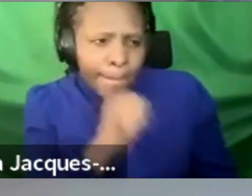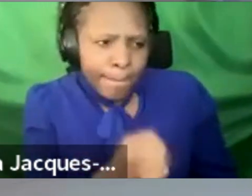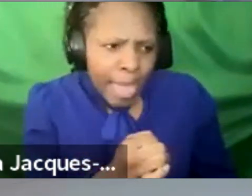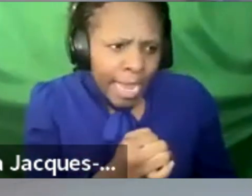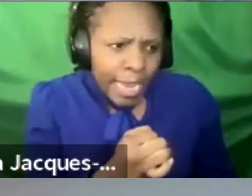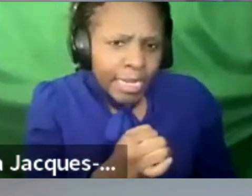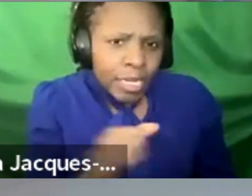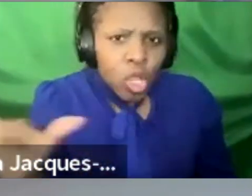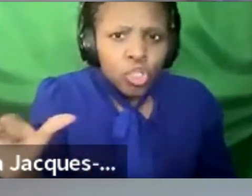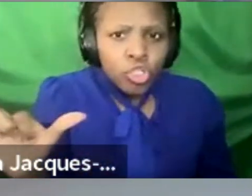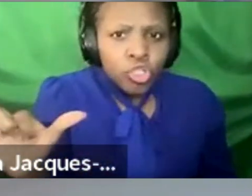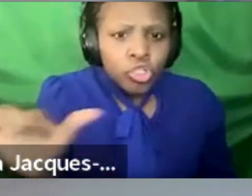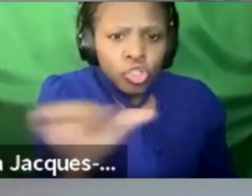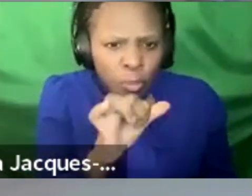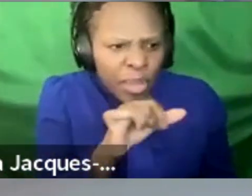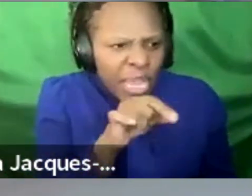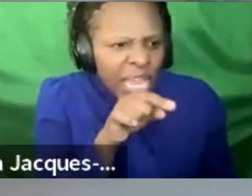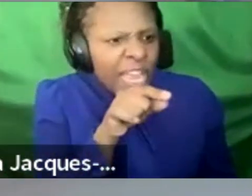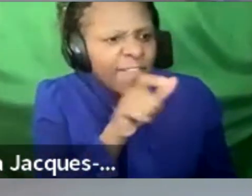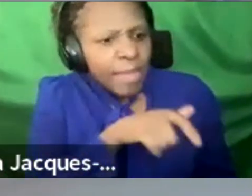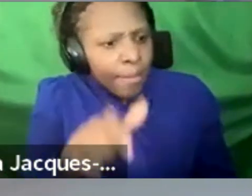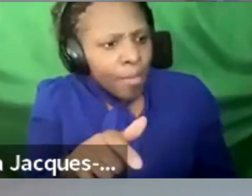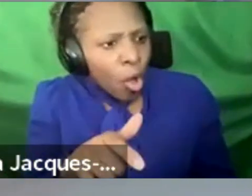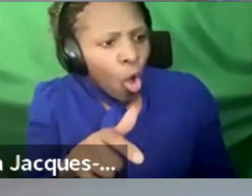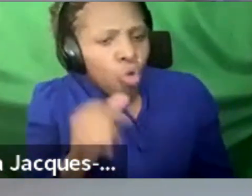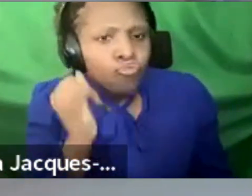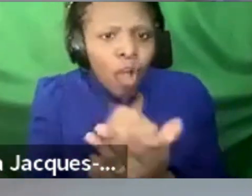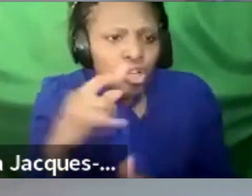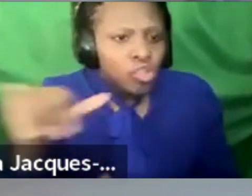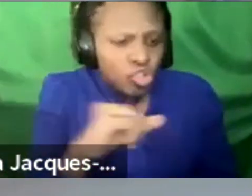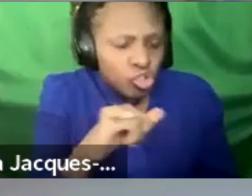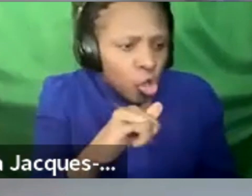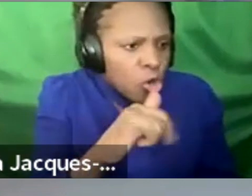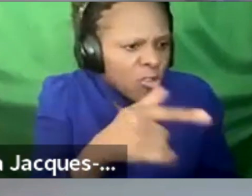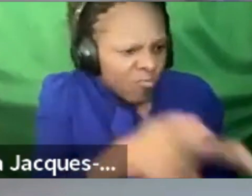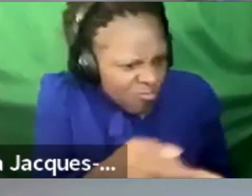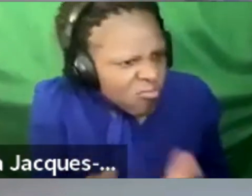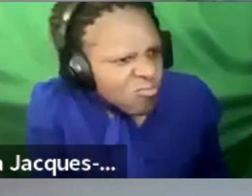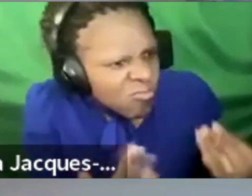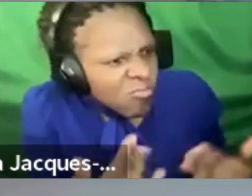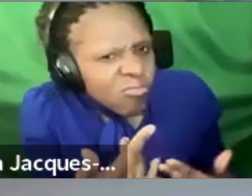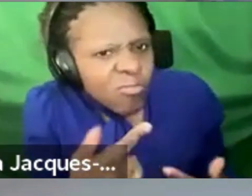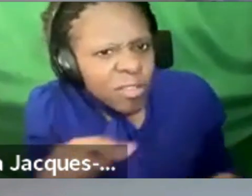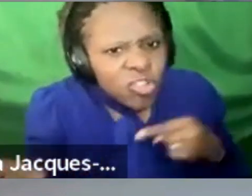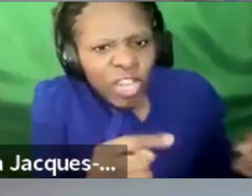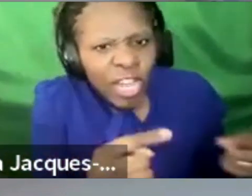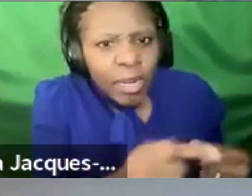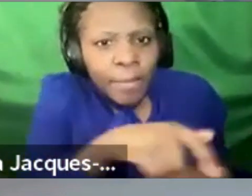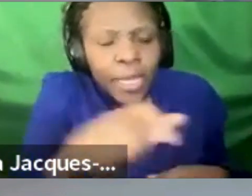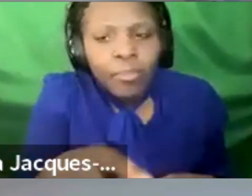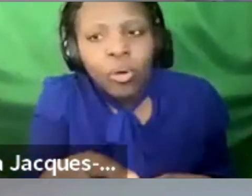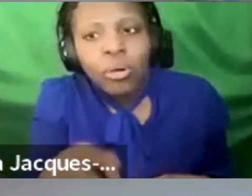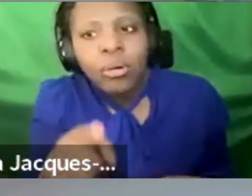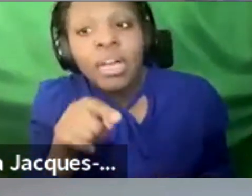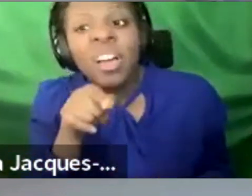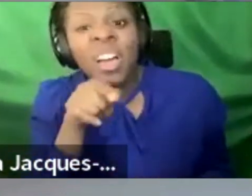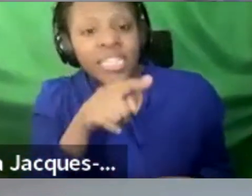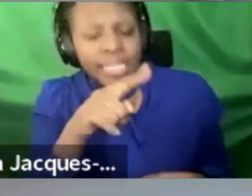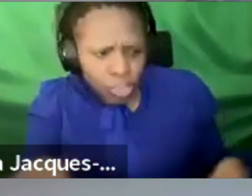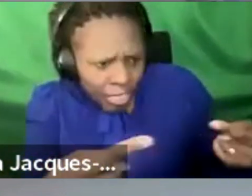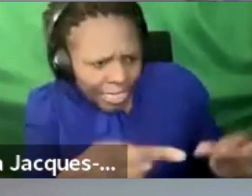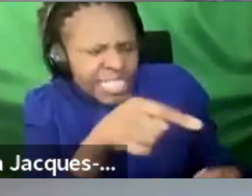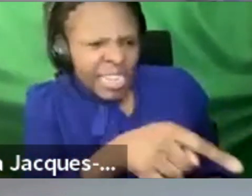supposed to make to avenge people and take action, and so she impels him, who's always just been a witty kind of party